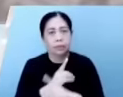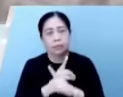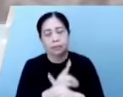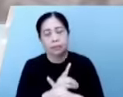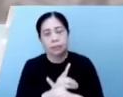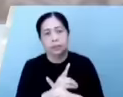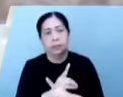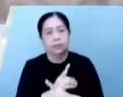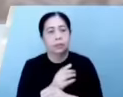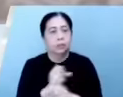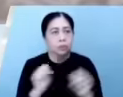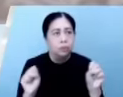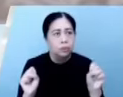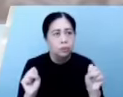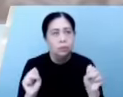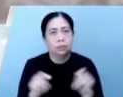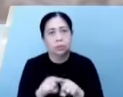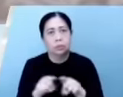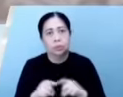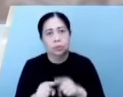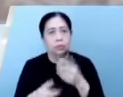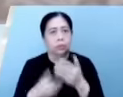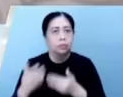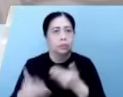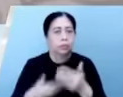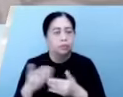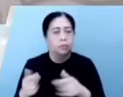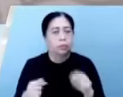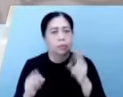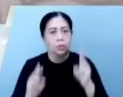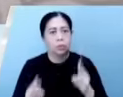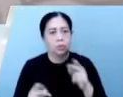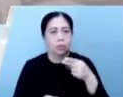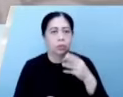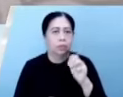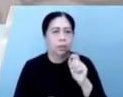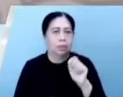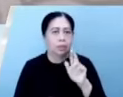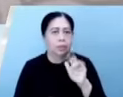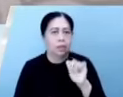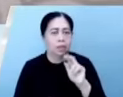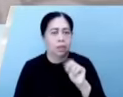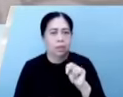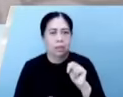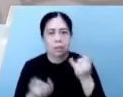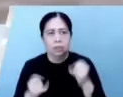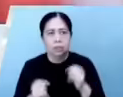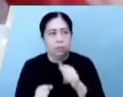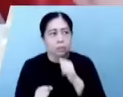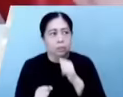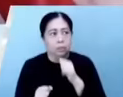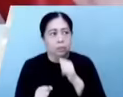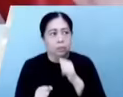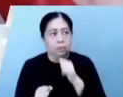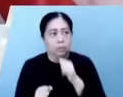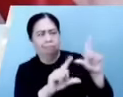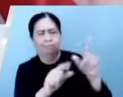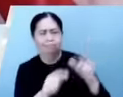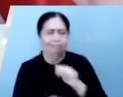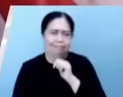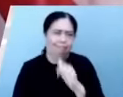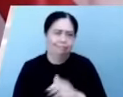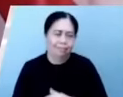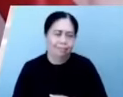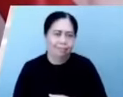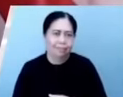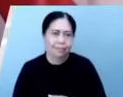well as operations on humanitarian issues. They are not aimed at any third country. We're constantly expanding